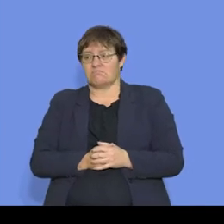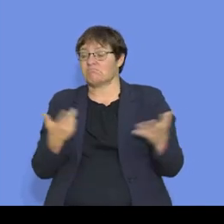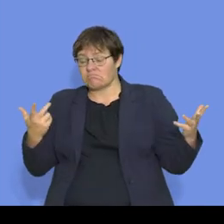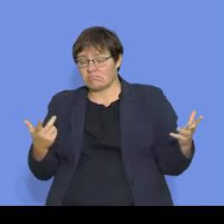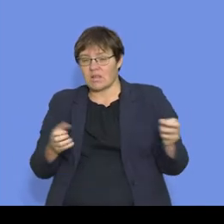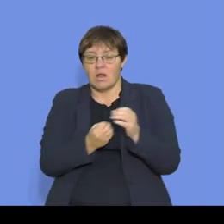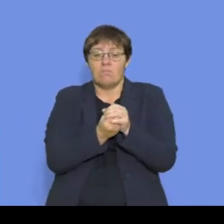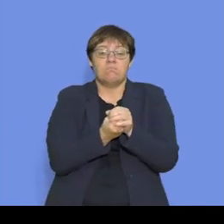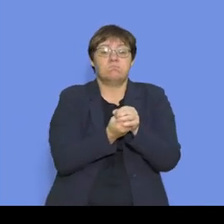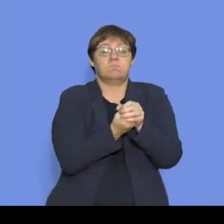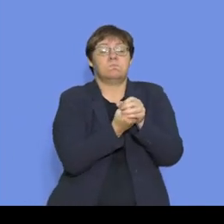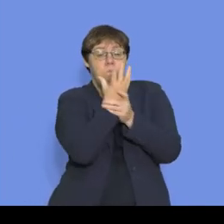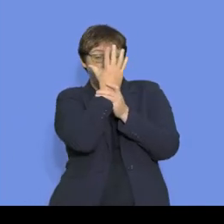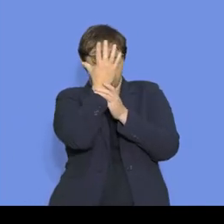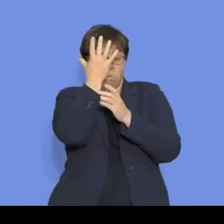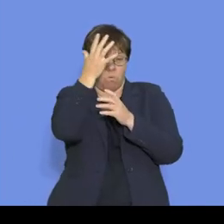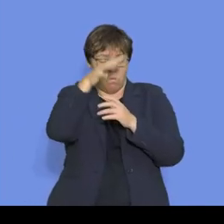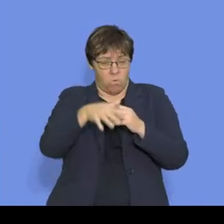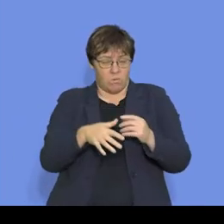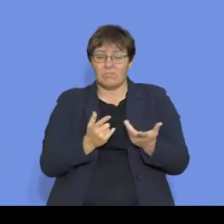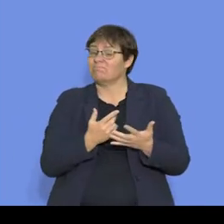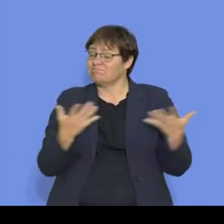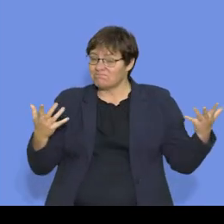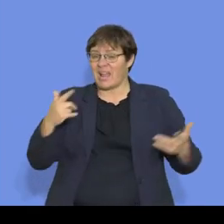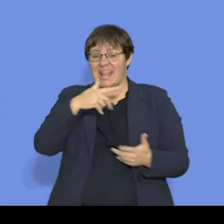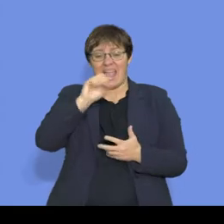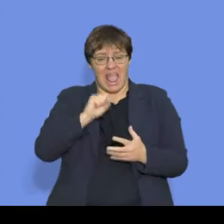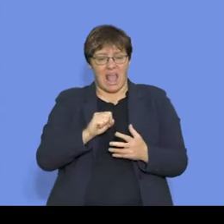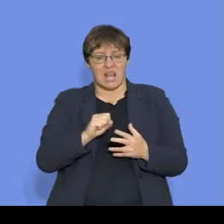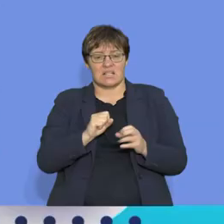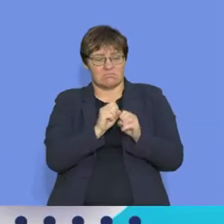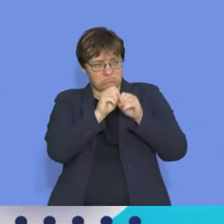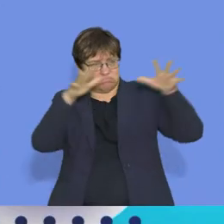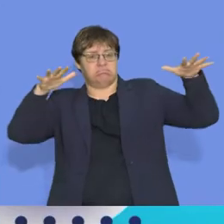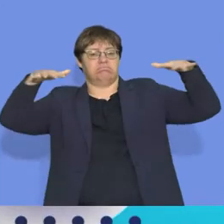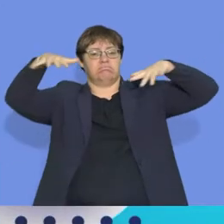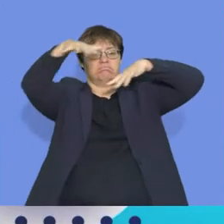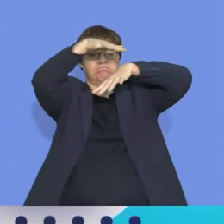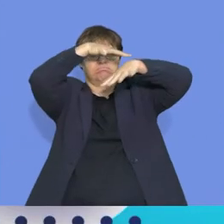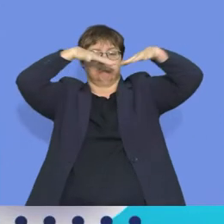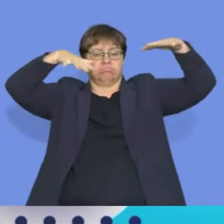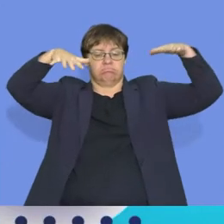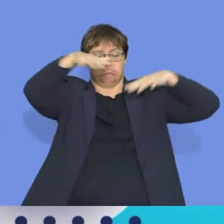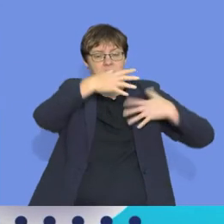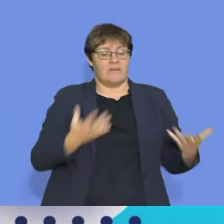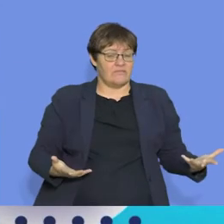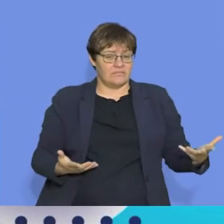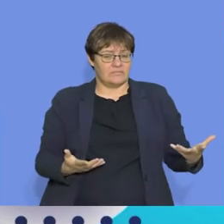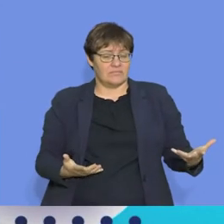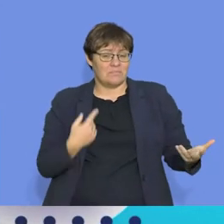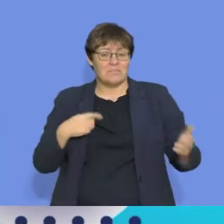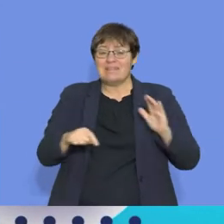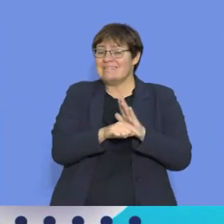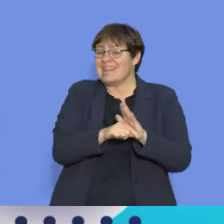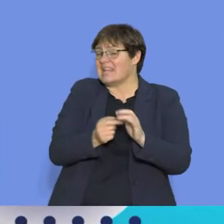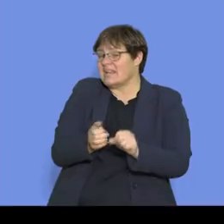And volcanic eruptions give off lots and lots of gases into the earth. So what would be